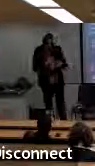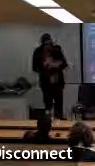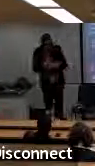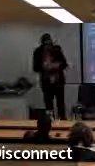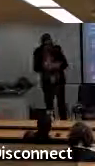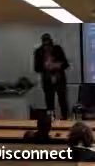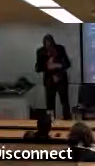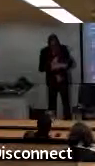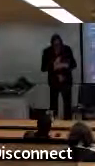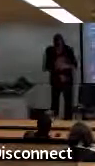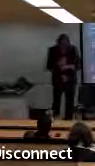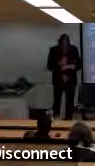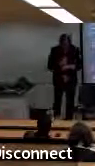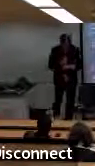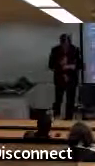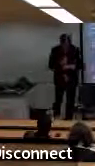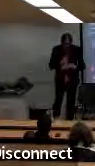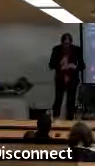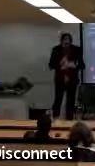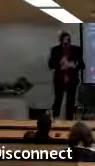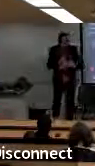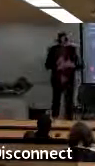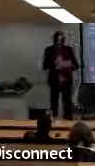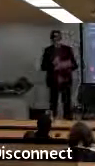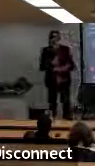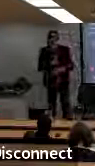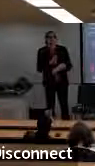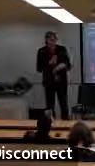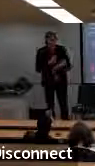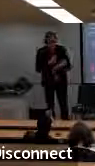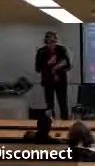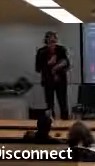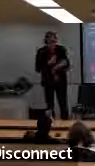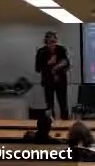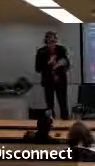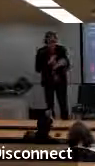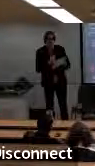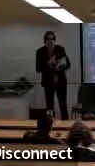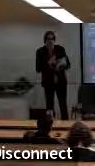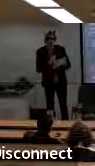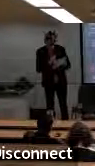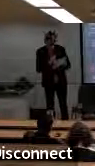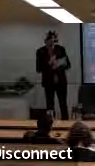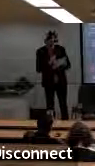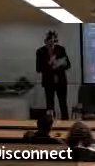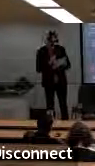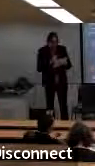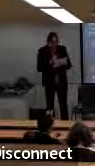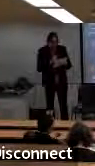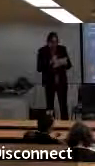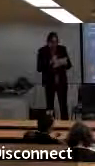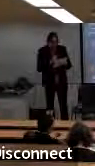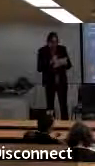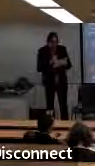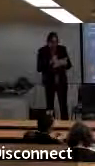Professor of Sociology here at the LSE. And so after their short interventions, we will also open the floor to questions from